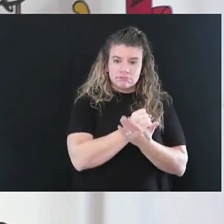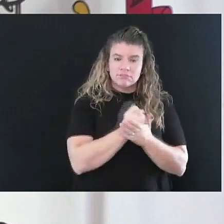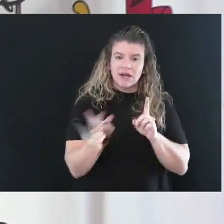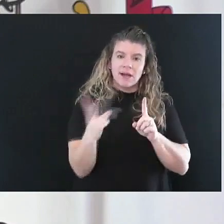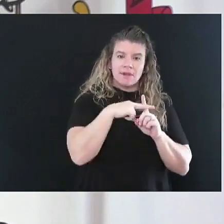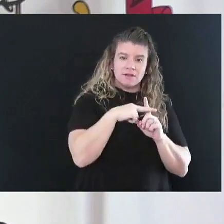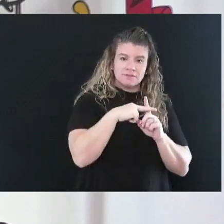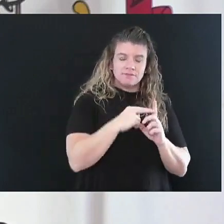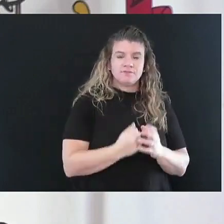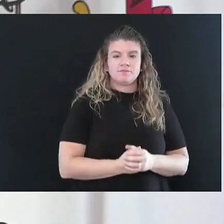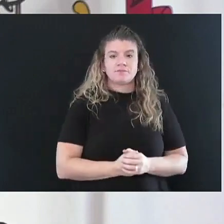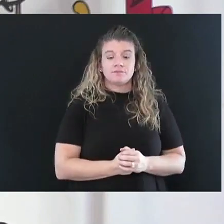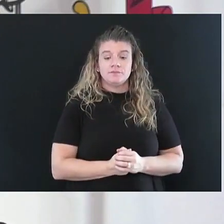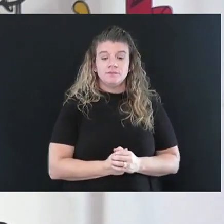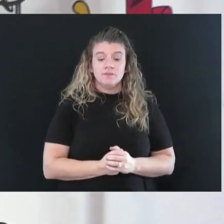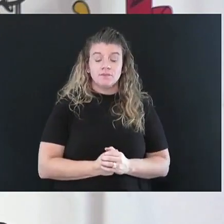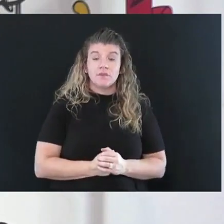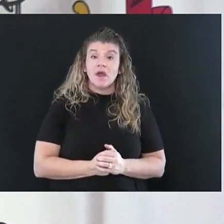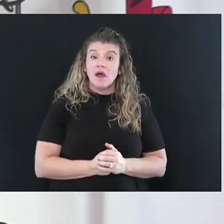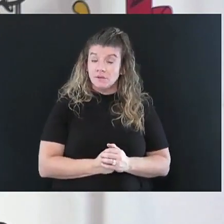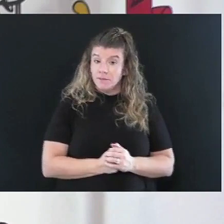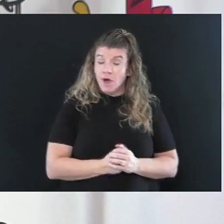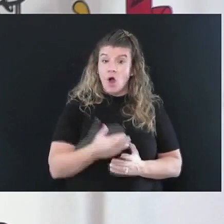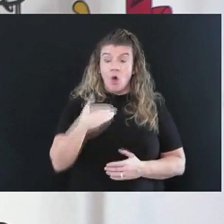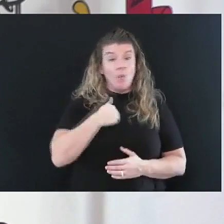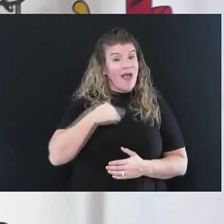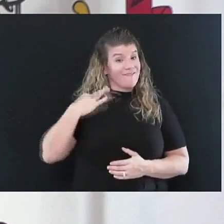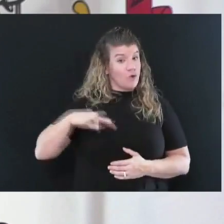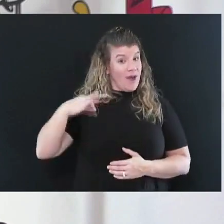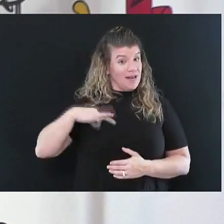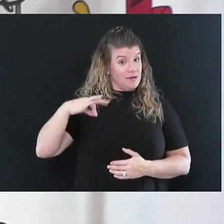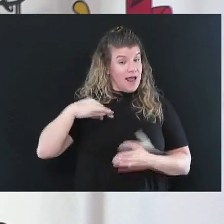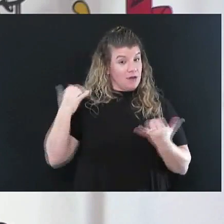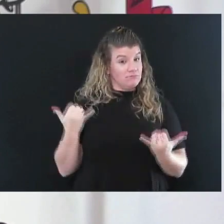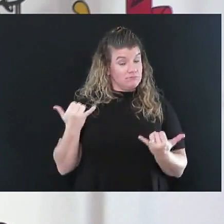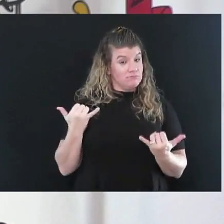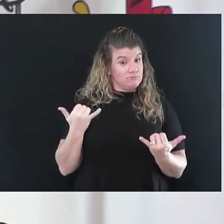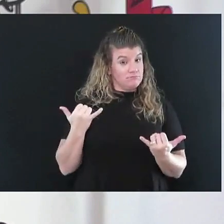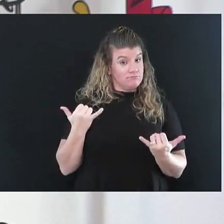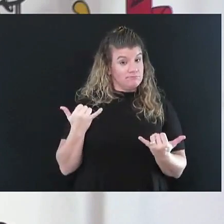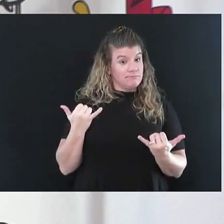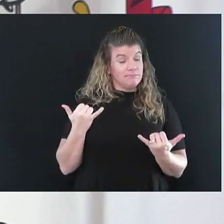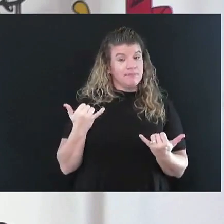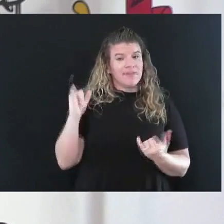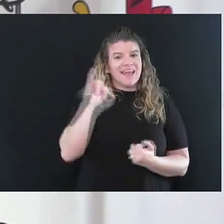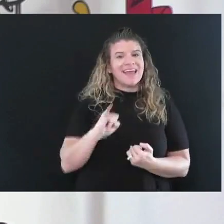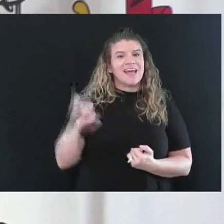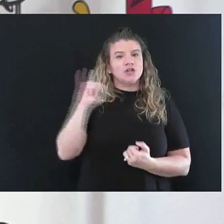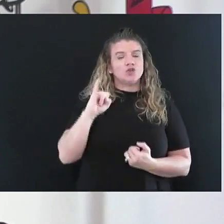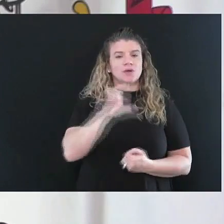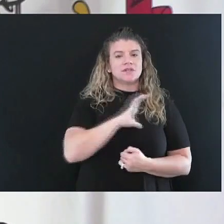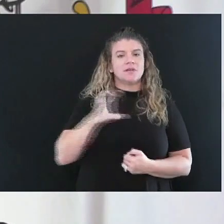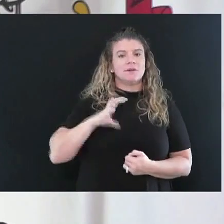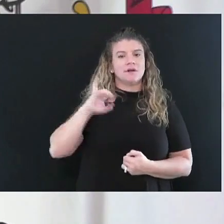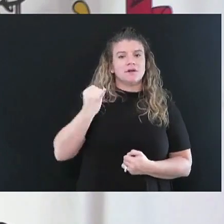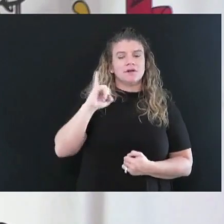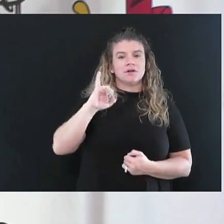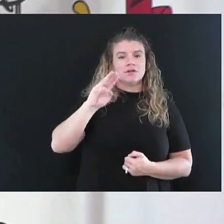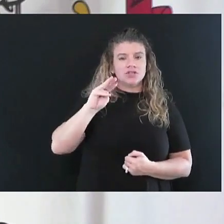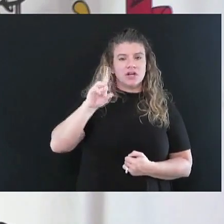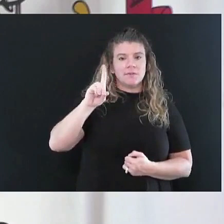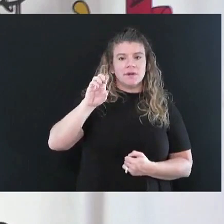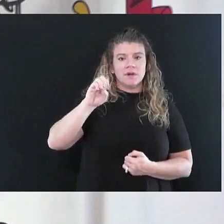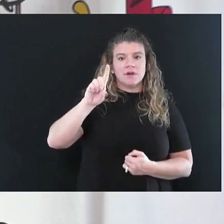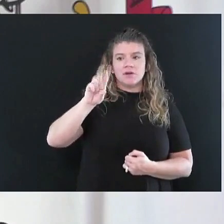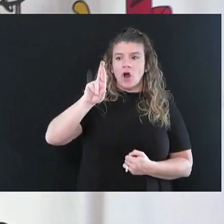We've got a credit here, and this is interesting. Insurance Commissioner Jim Dodrell,